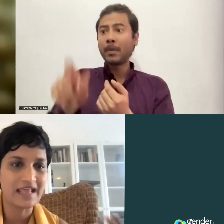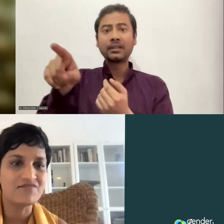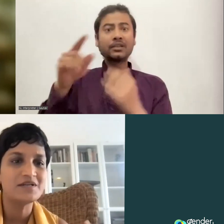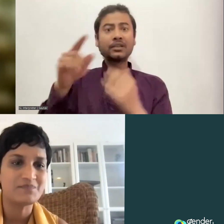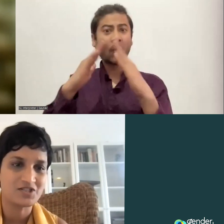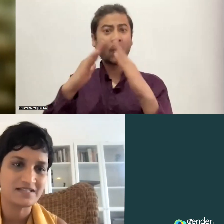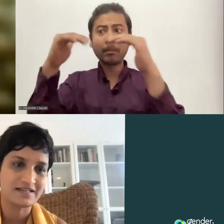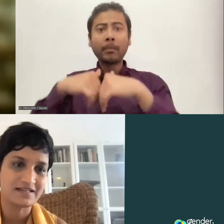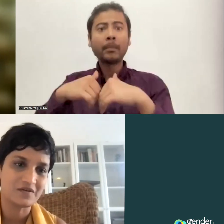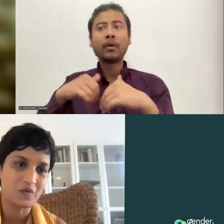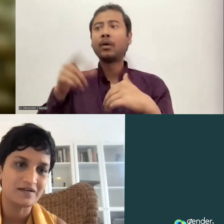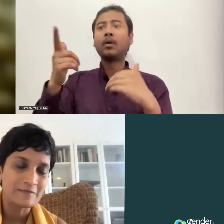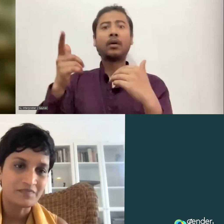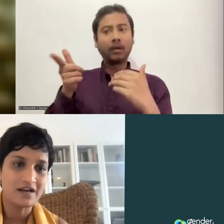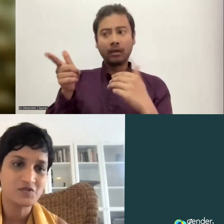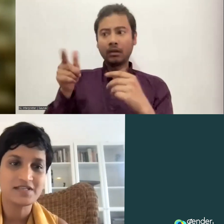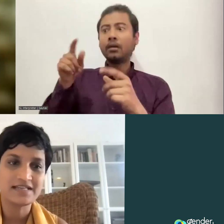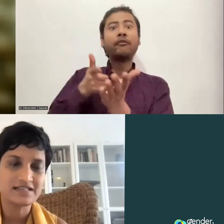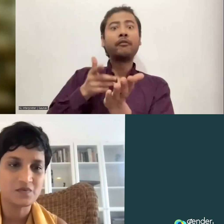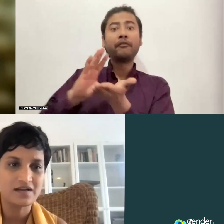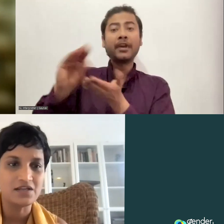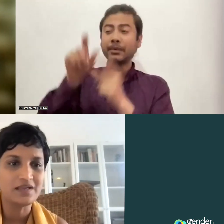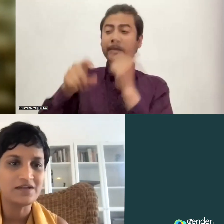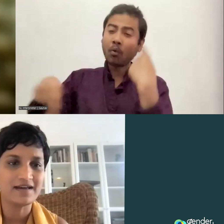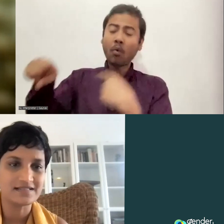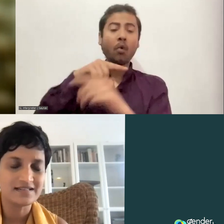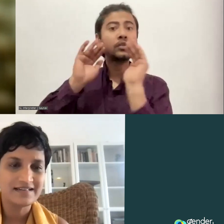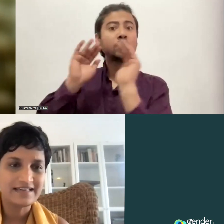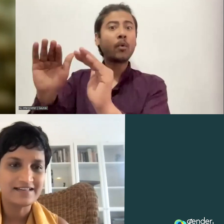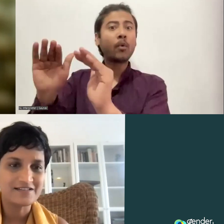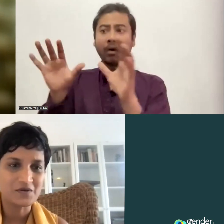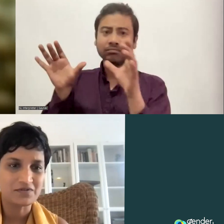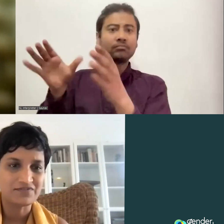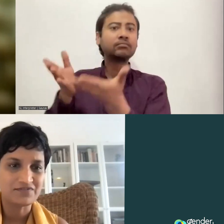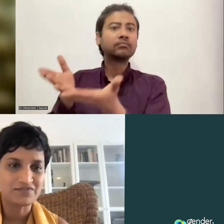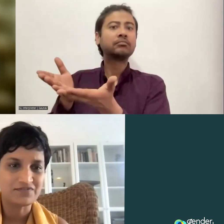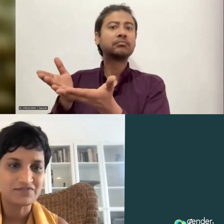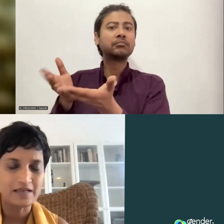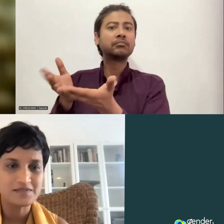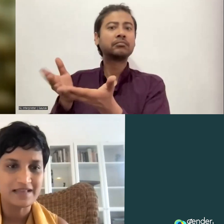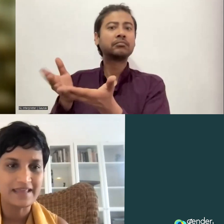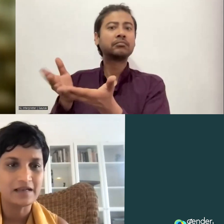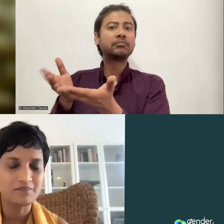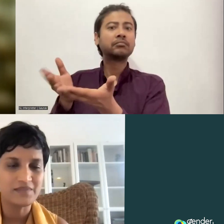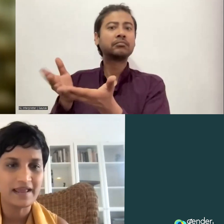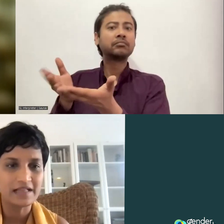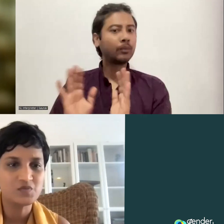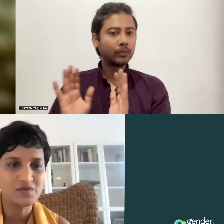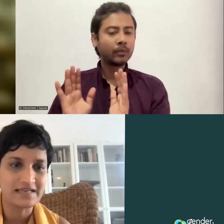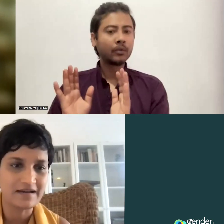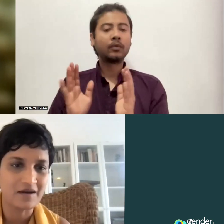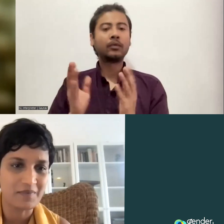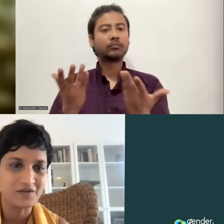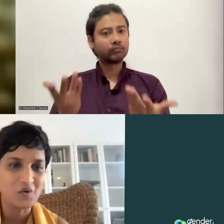and then everybody pitches in. Or there are societies where a newlywed is sort of they're